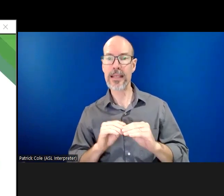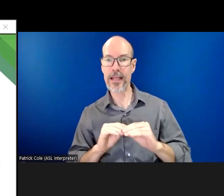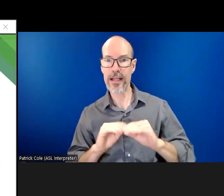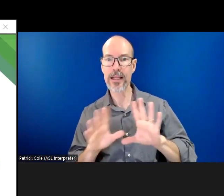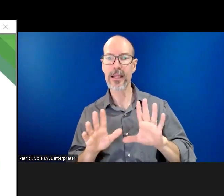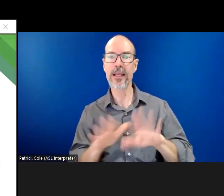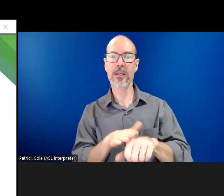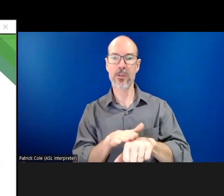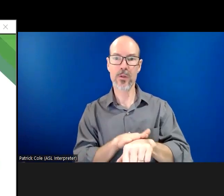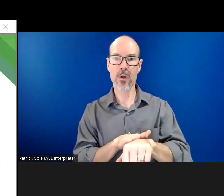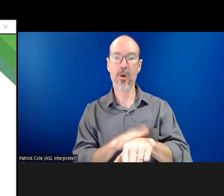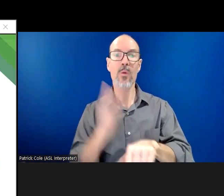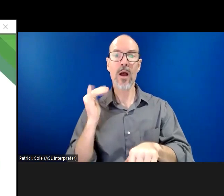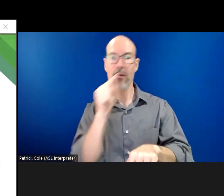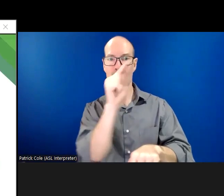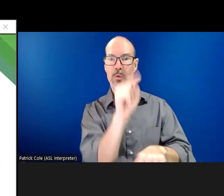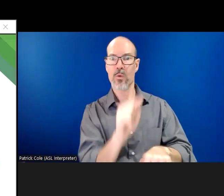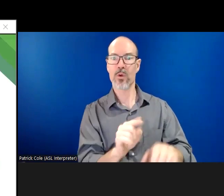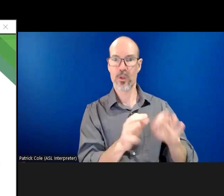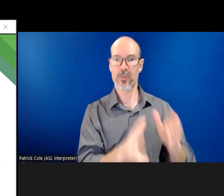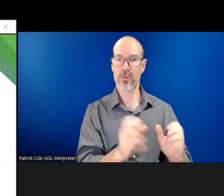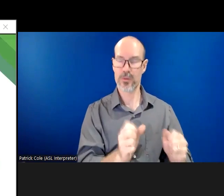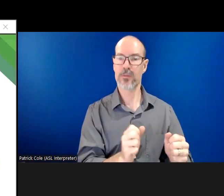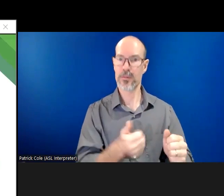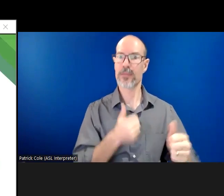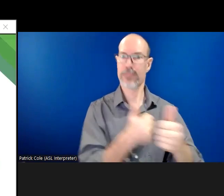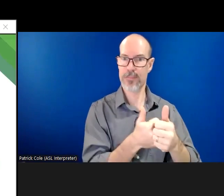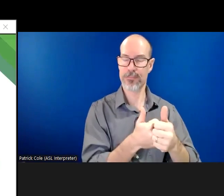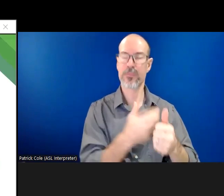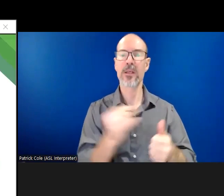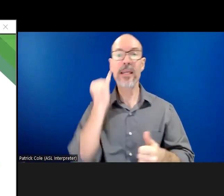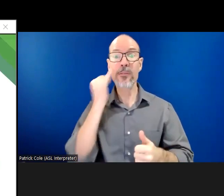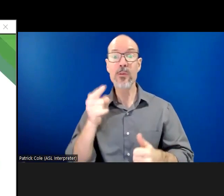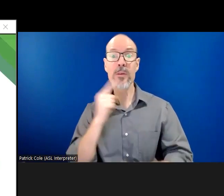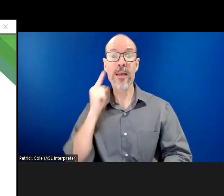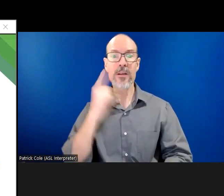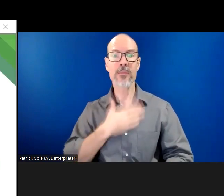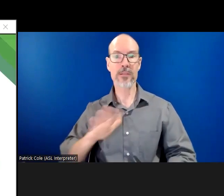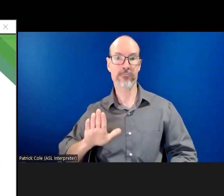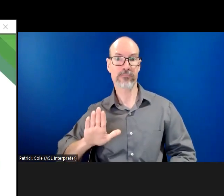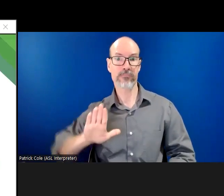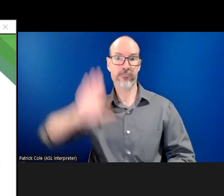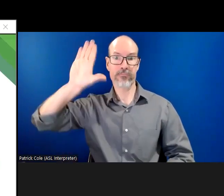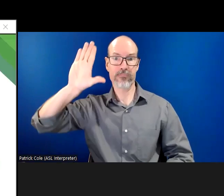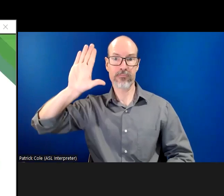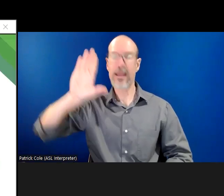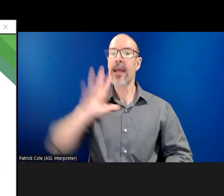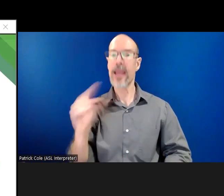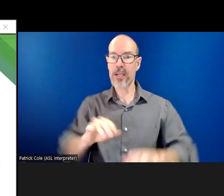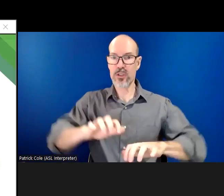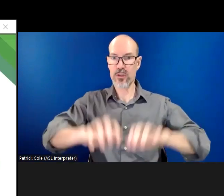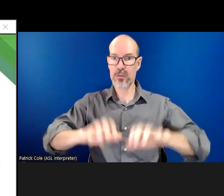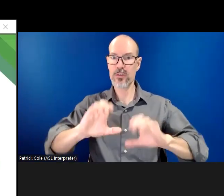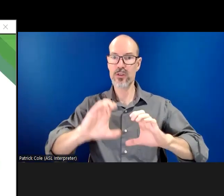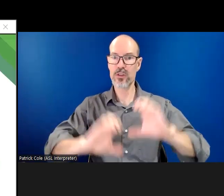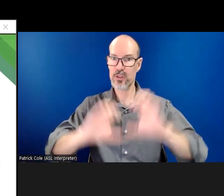up. If you are deaf or hard of hearing, please raise your hand and put a comment in the chat or Q&A box, and we can